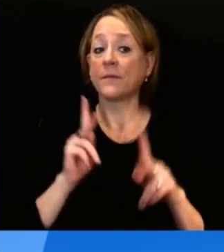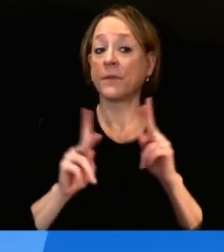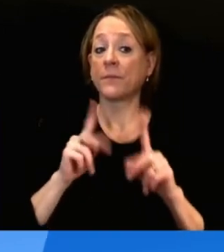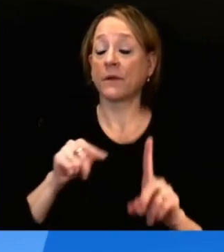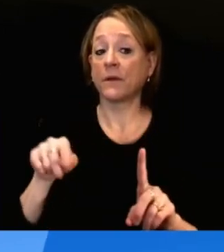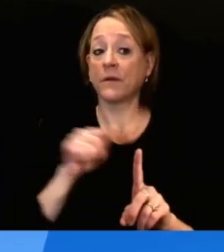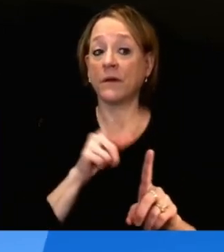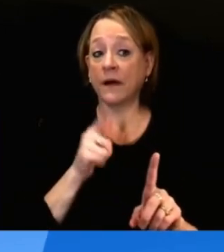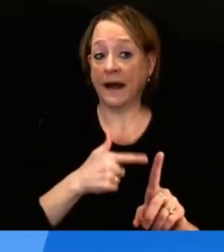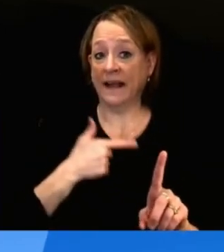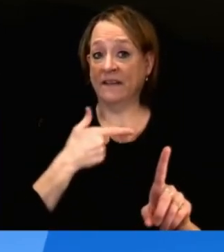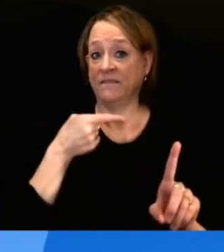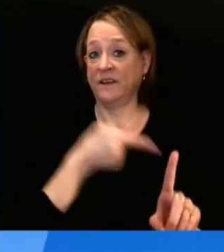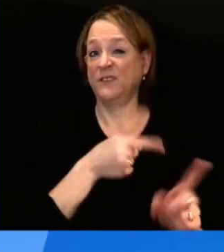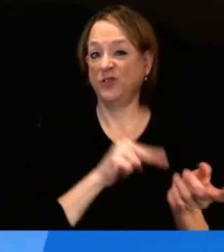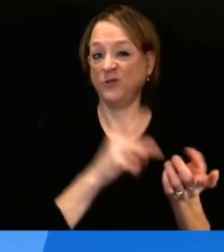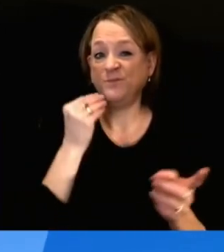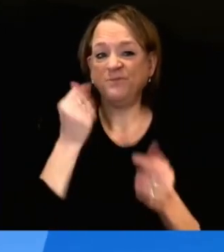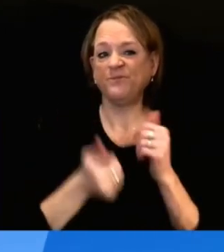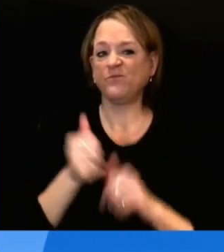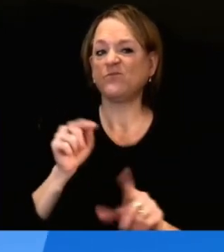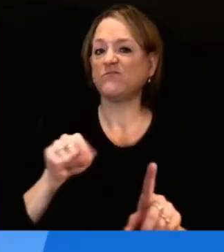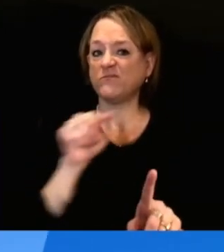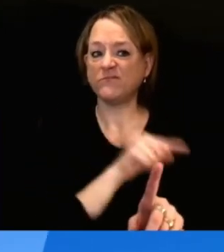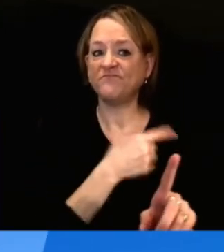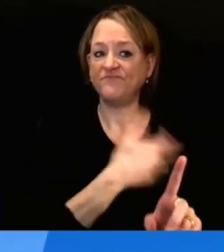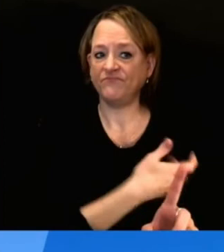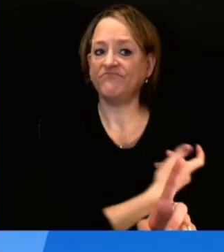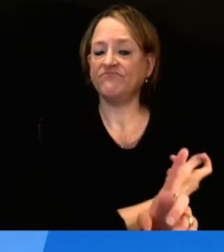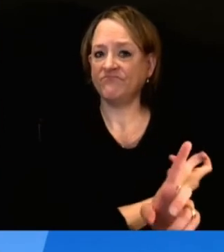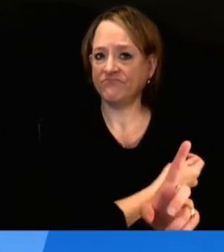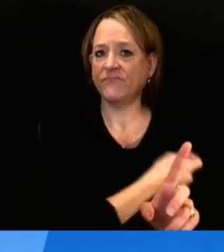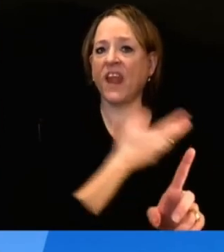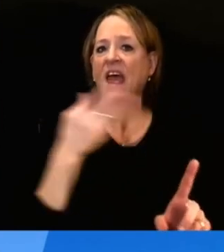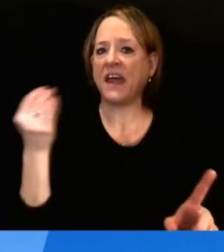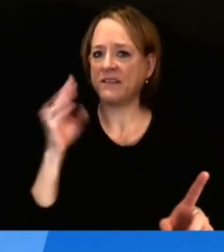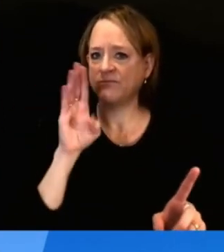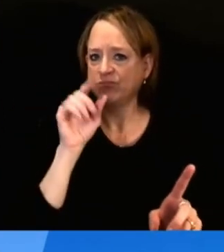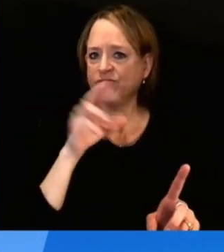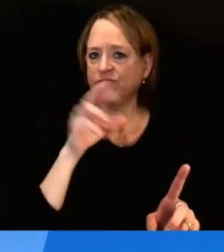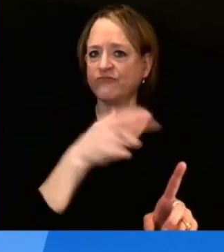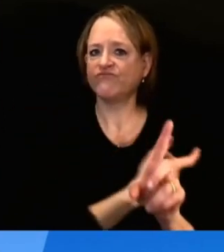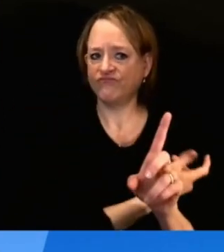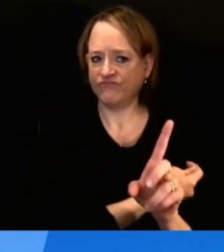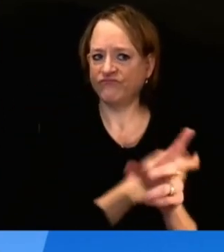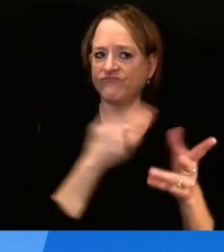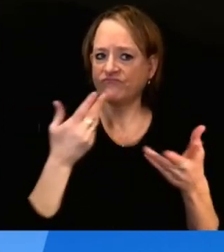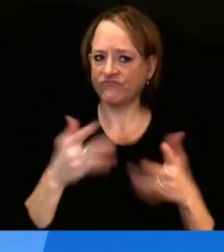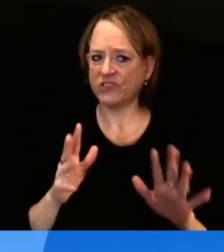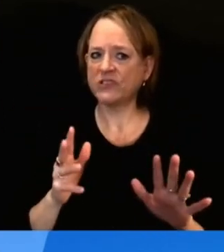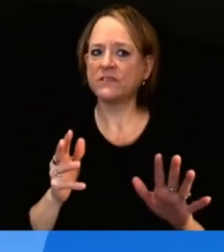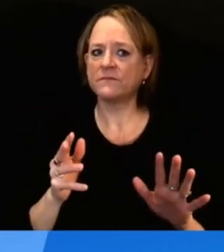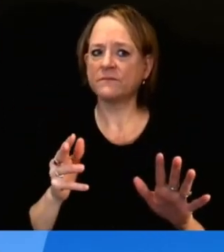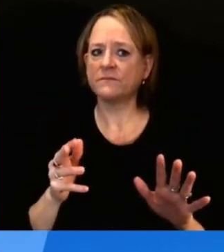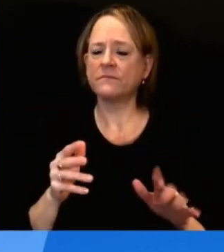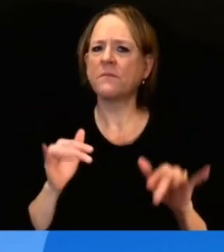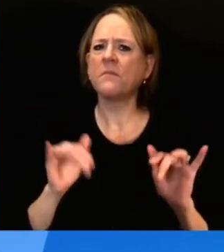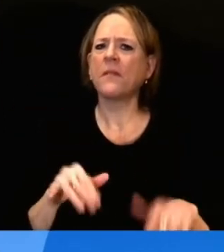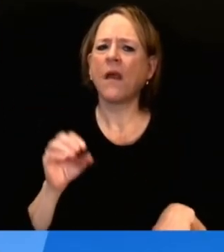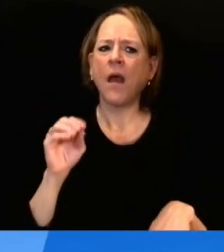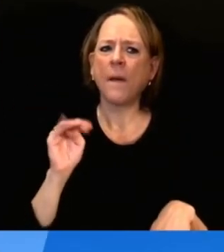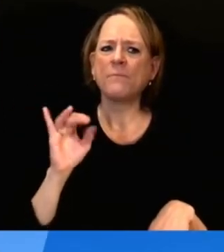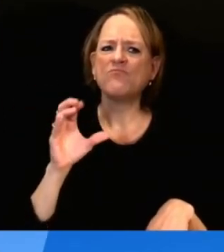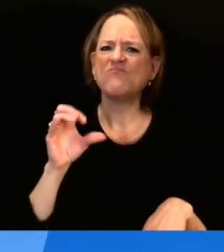but at the same time, we've seen a lot of breakthrough infections with the Omicron variant, and nursing home residents